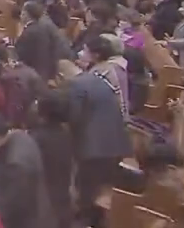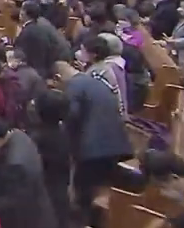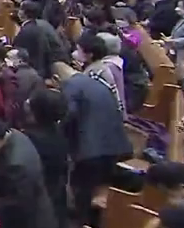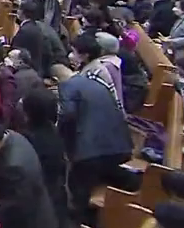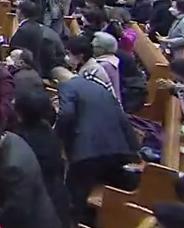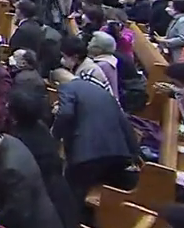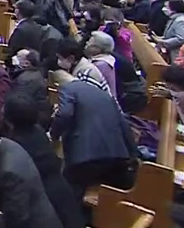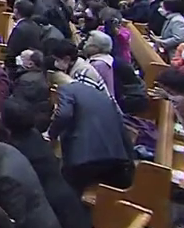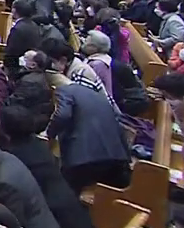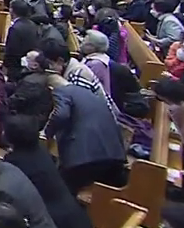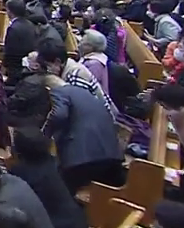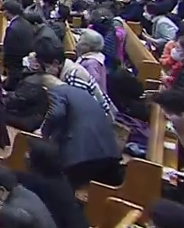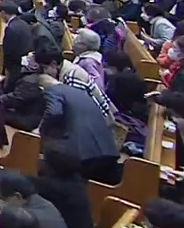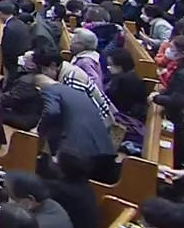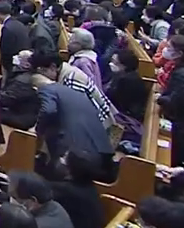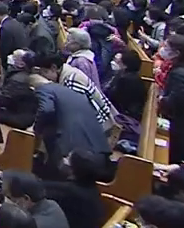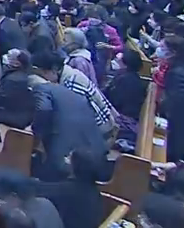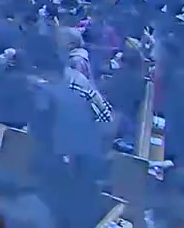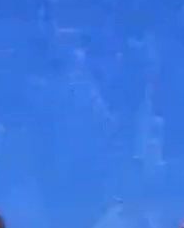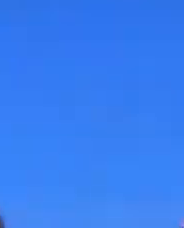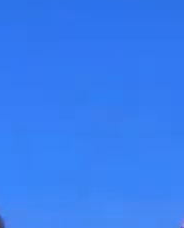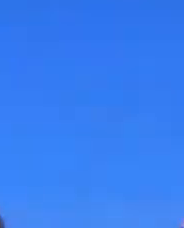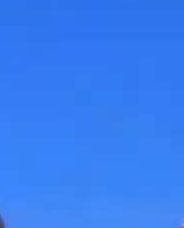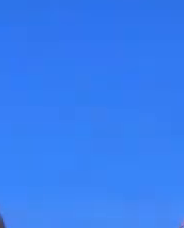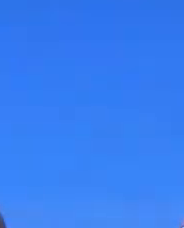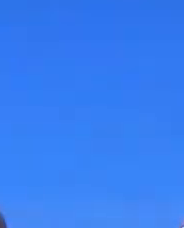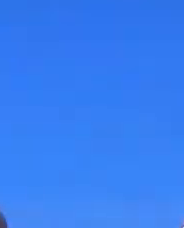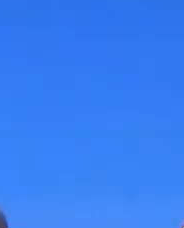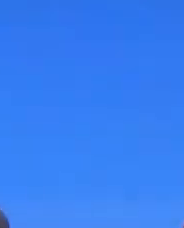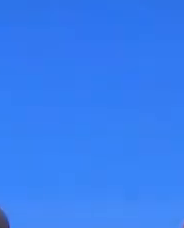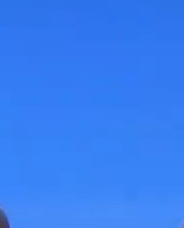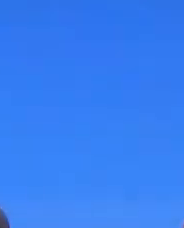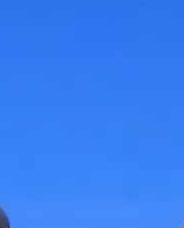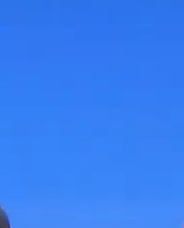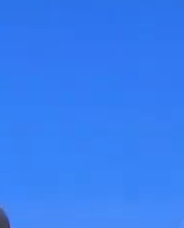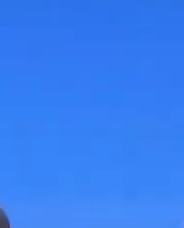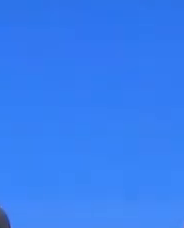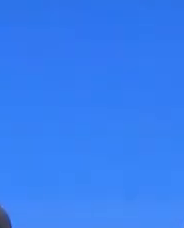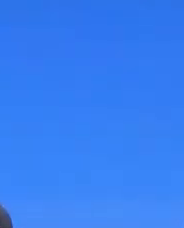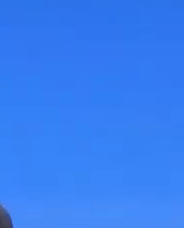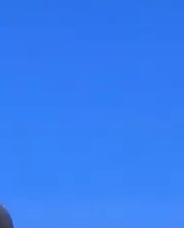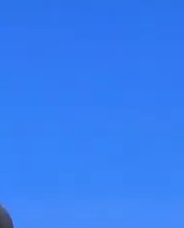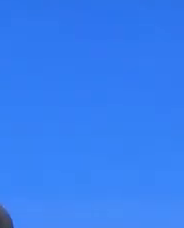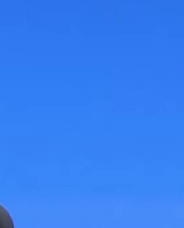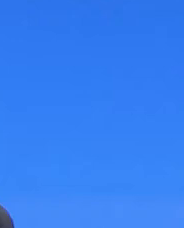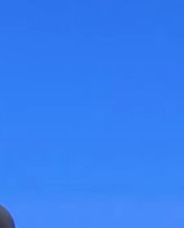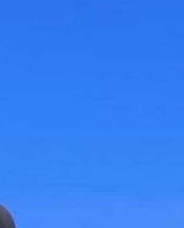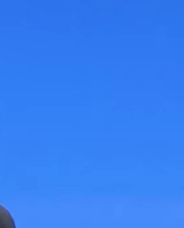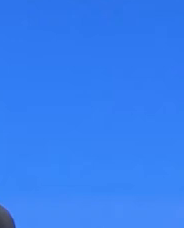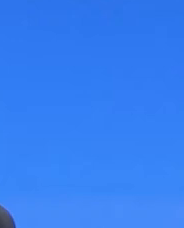please be seated we have a special announcement next Sunday is a Thanksgiving Sunday